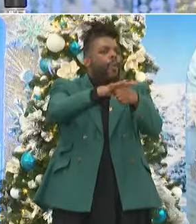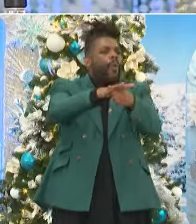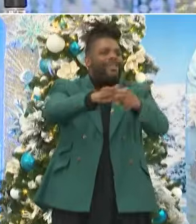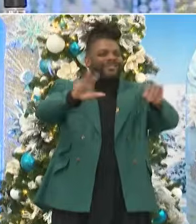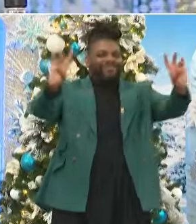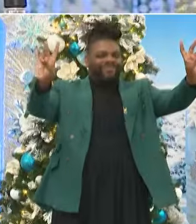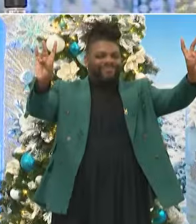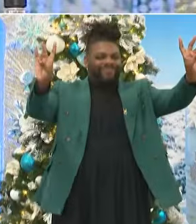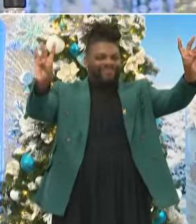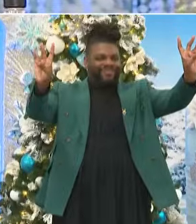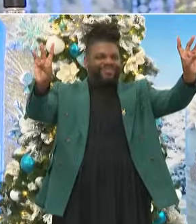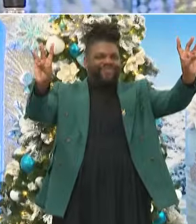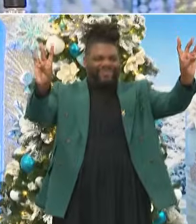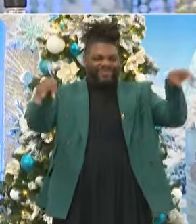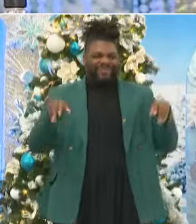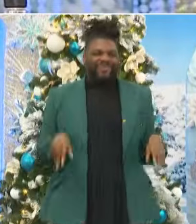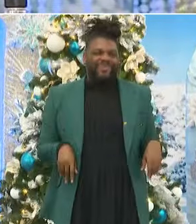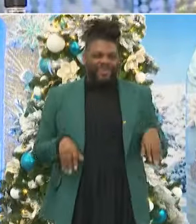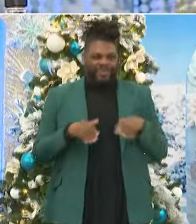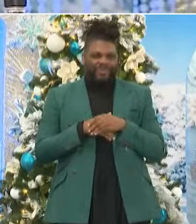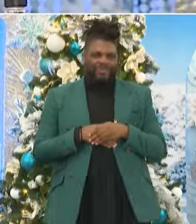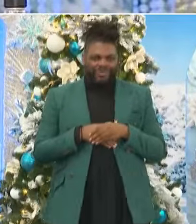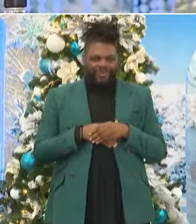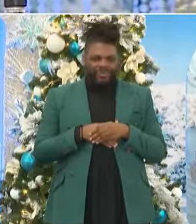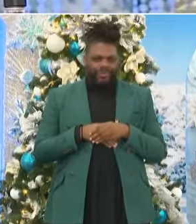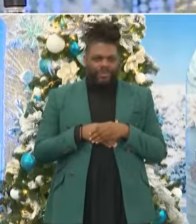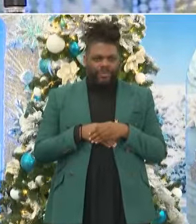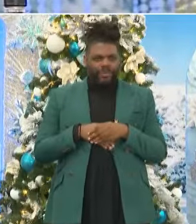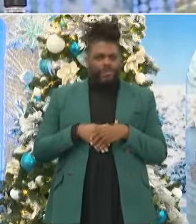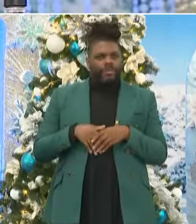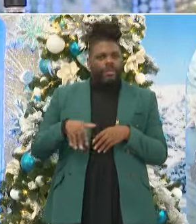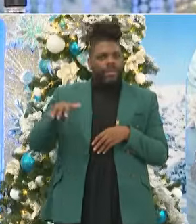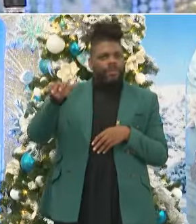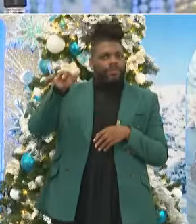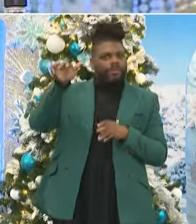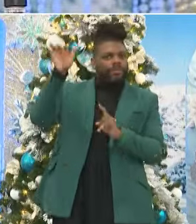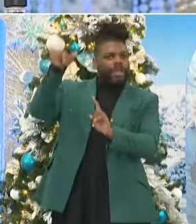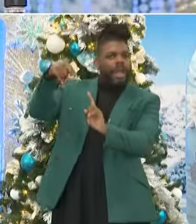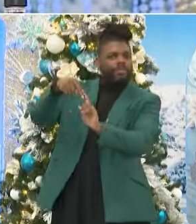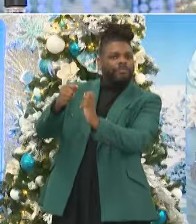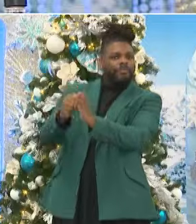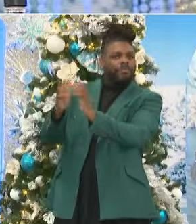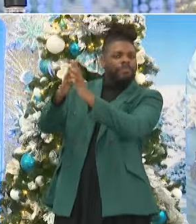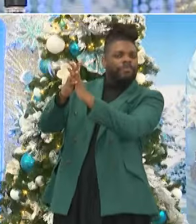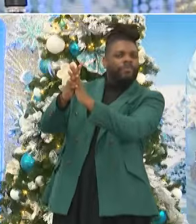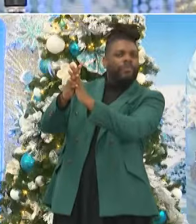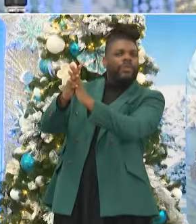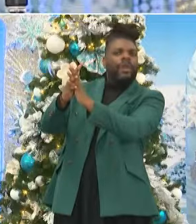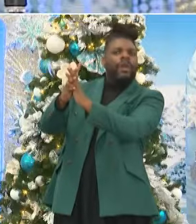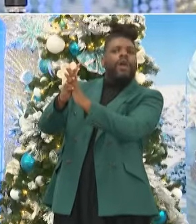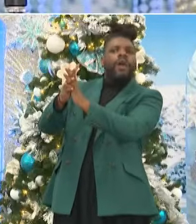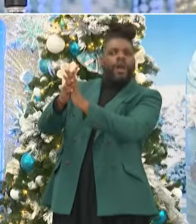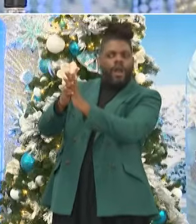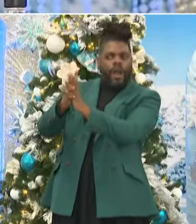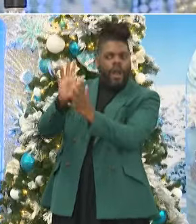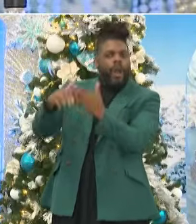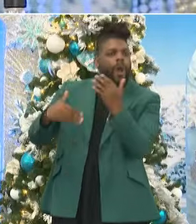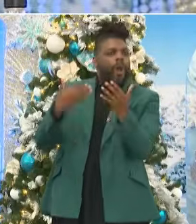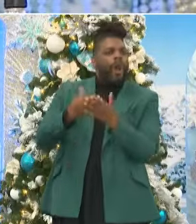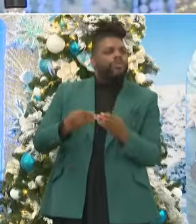Yes. That stadium is going to bring energy and opportunities to all of our